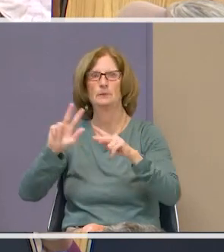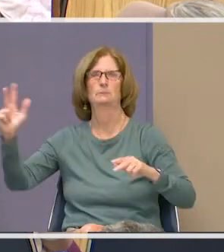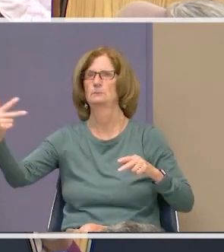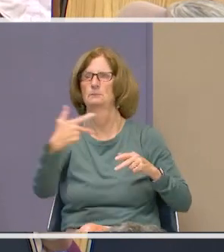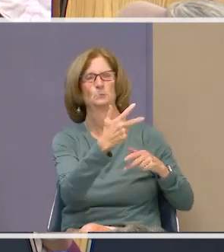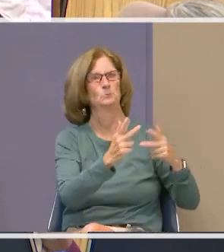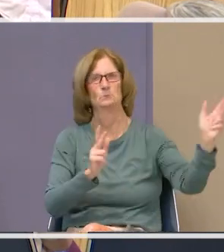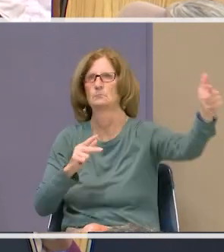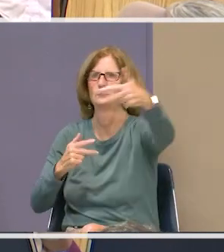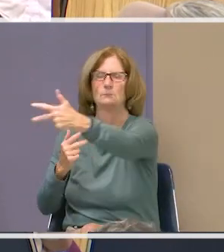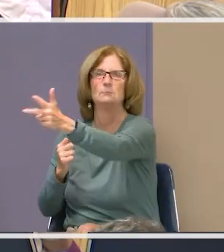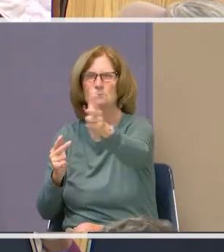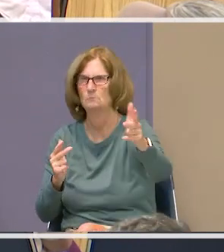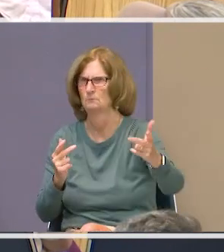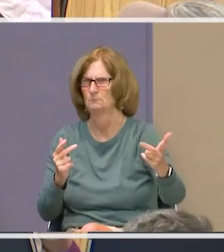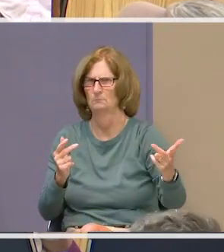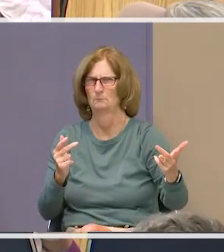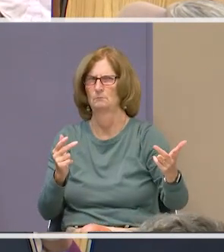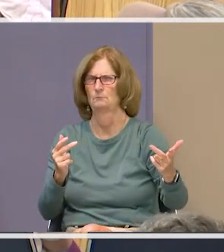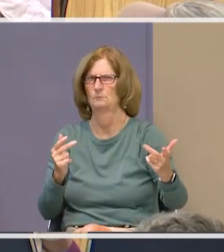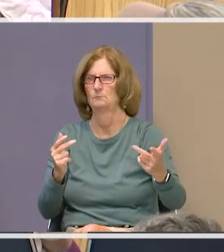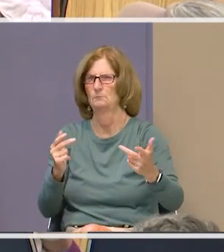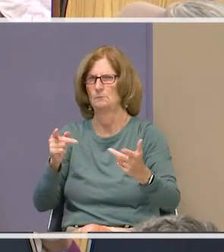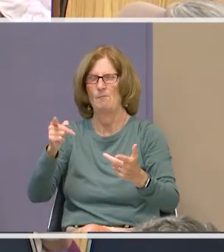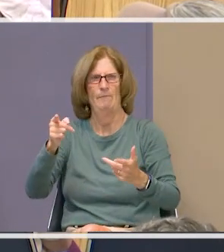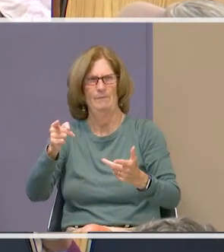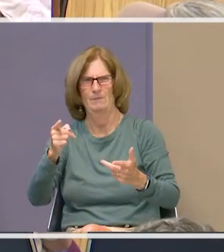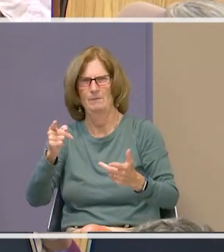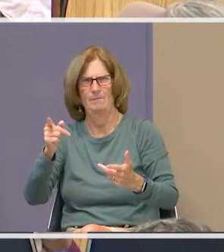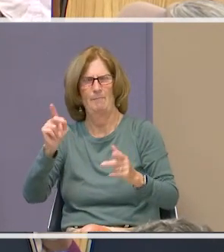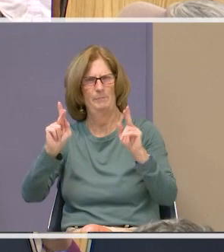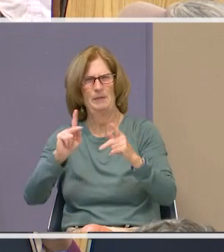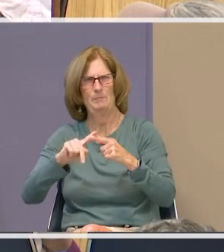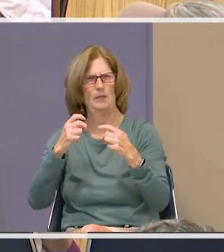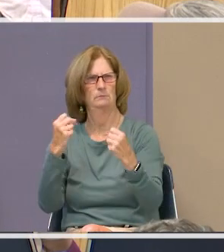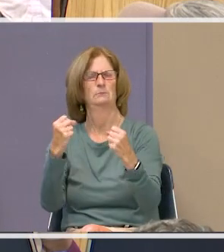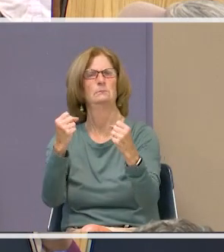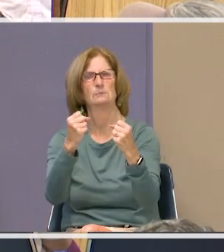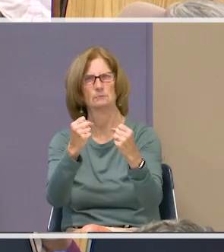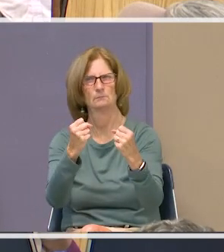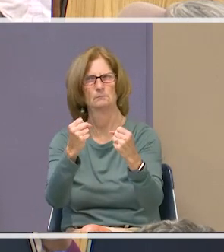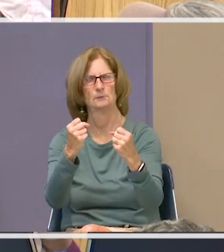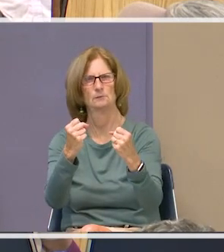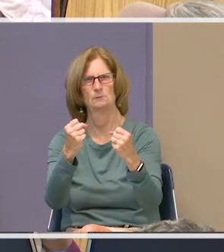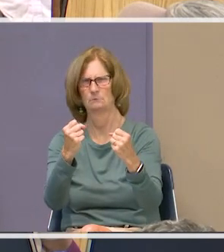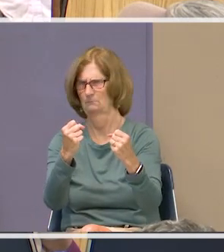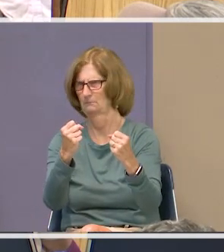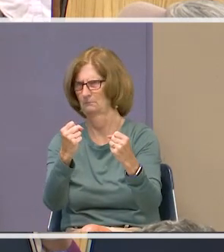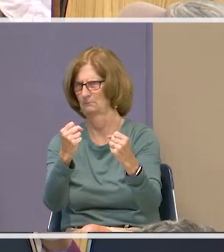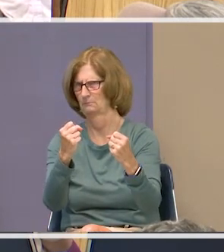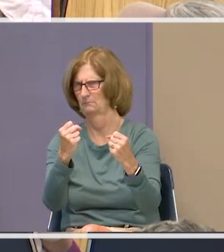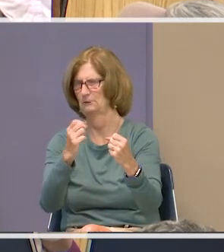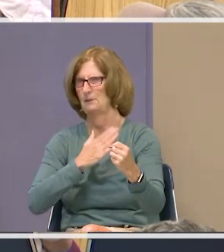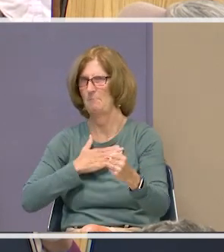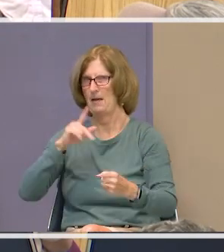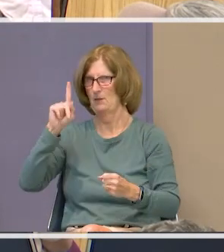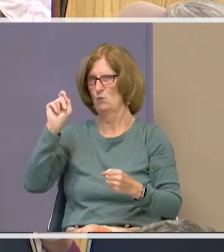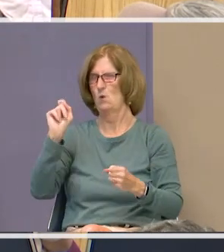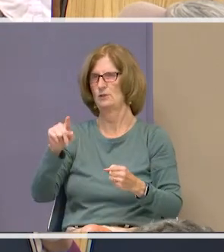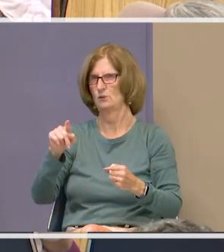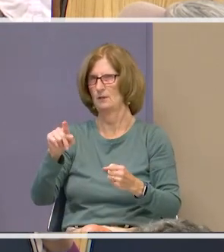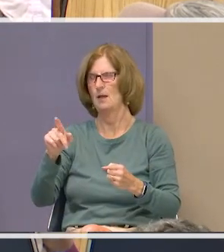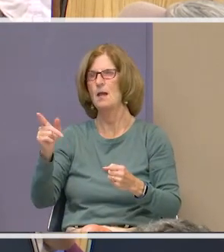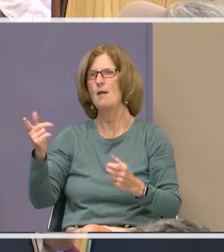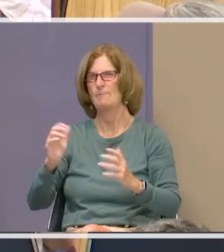these 4-lane, practically highway that has been built along the bridge. And so my question is, in